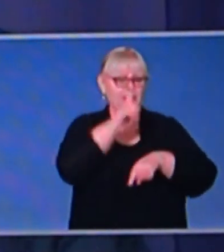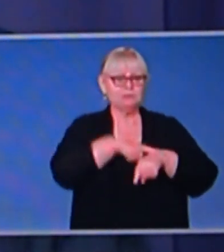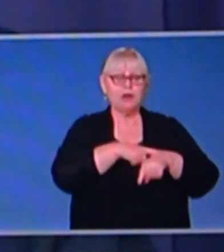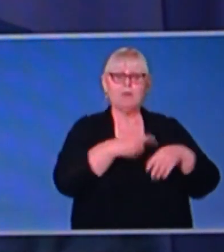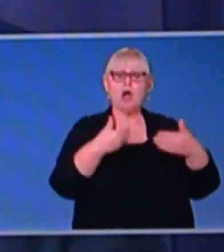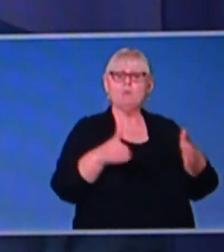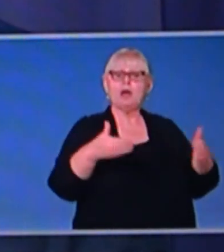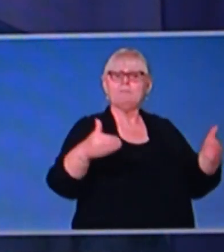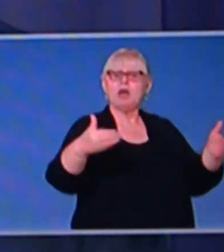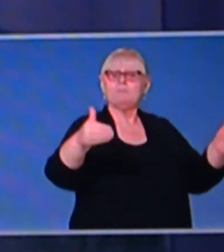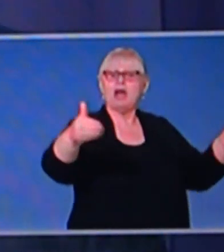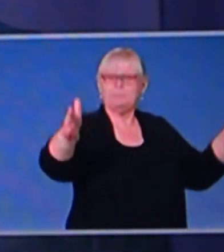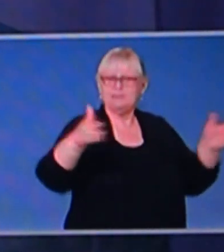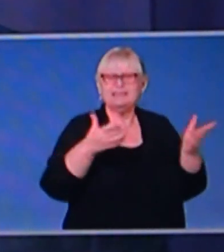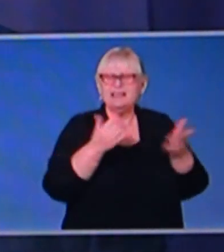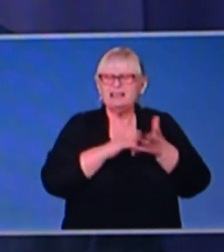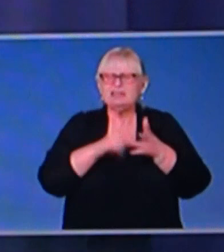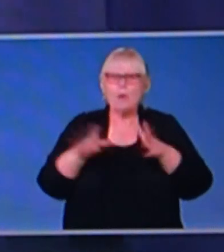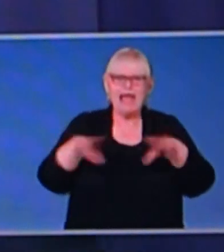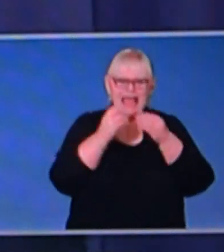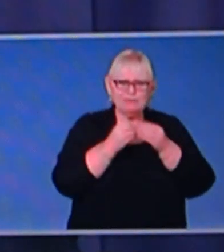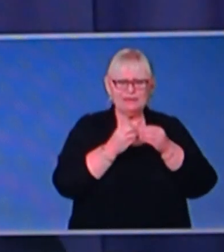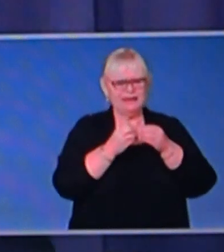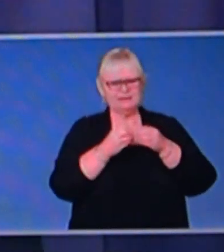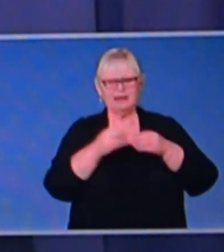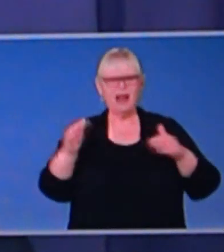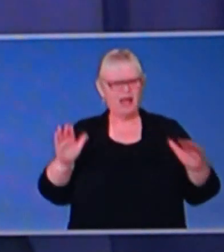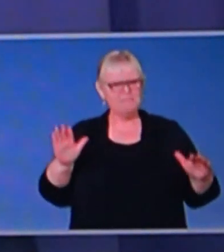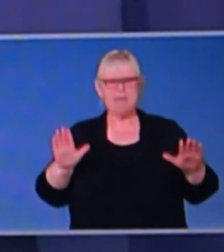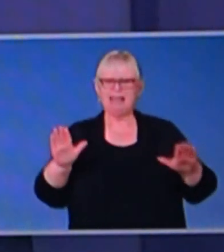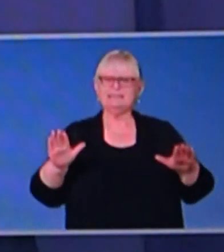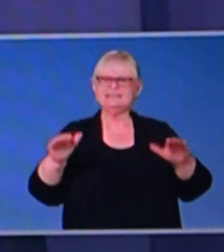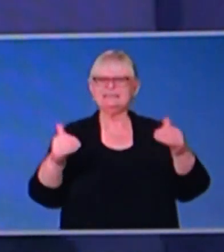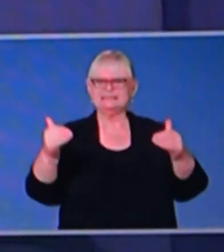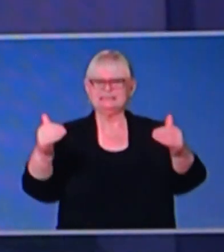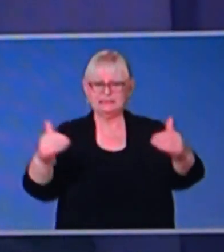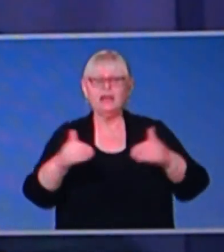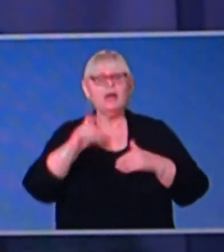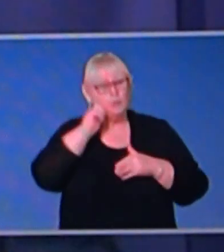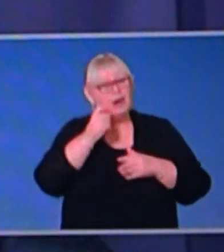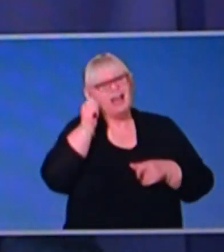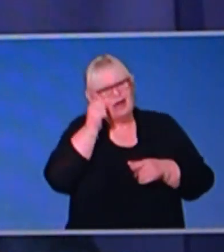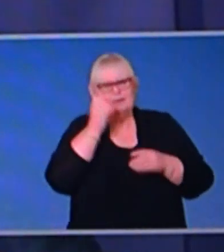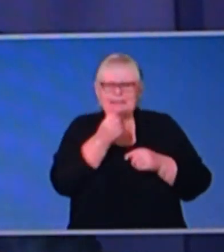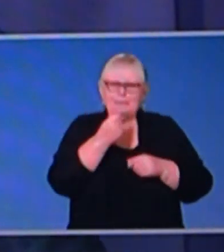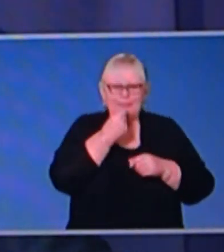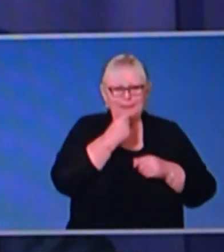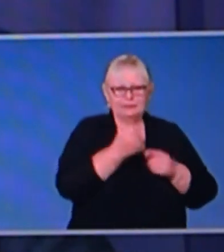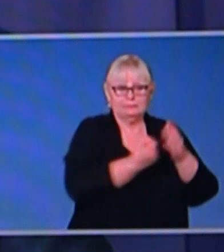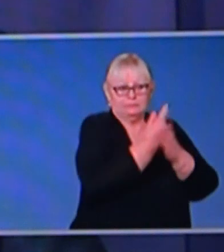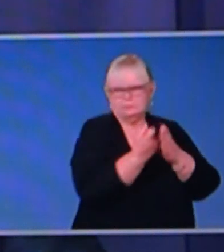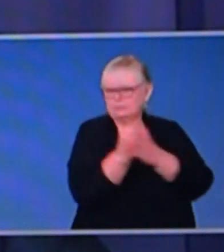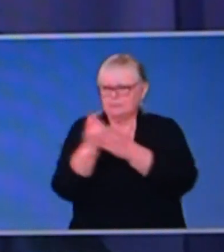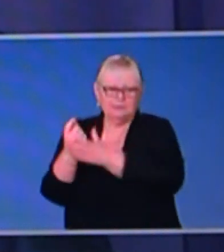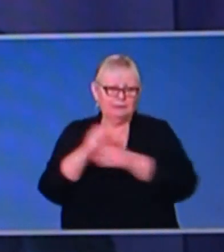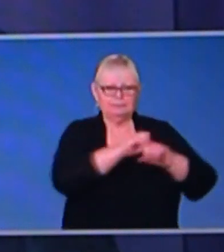continuing to be in a position where your economic activity is lifted. Now, that doesn't mean there won't be setbacks, and it doesn't mean there won't be outbreaks, and it doesn't mean there won't